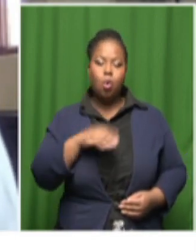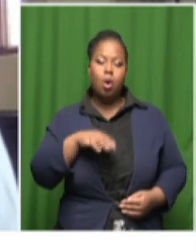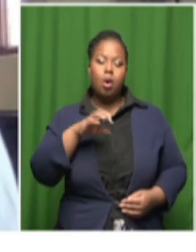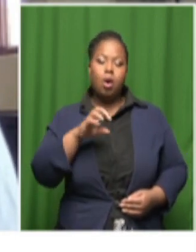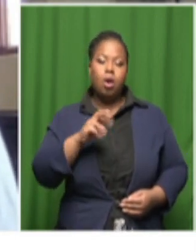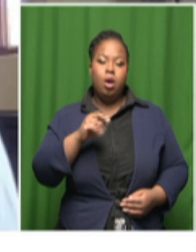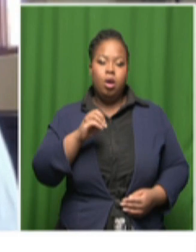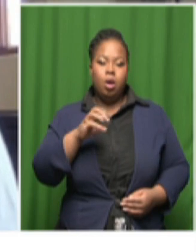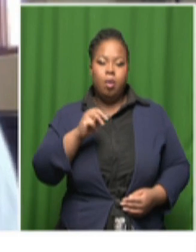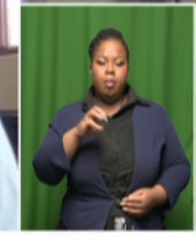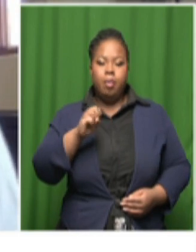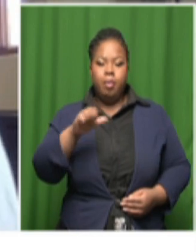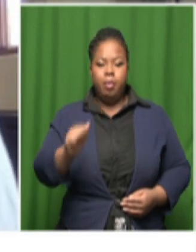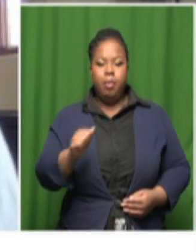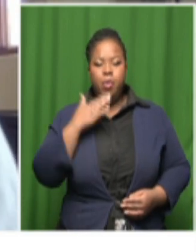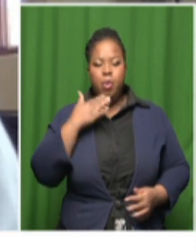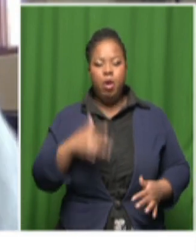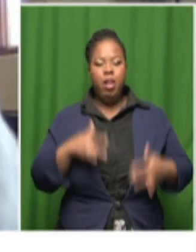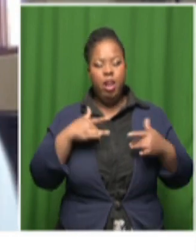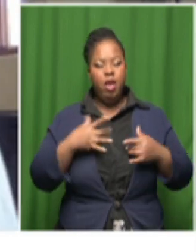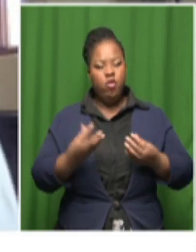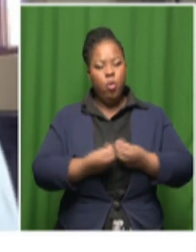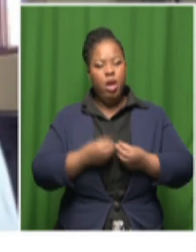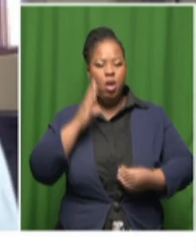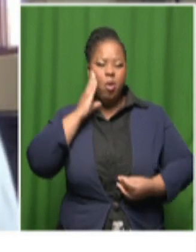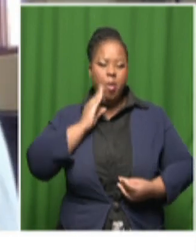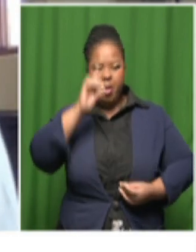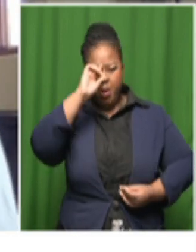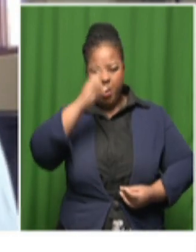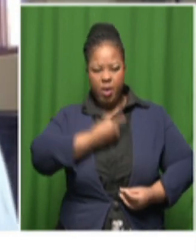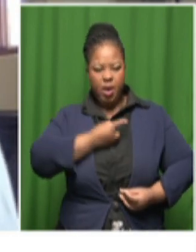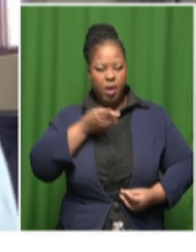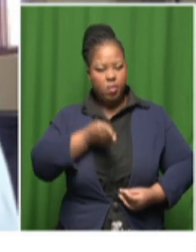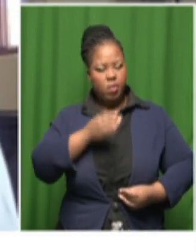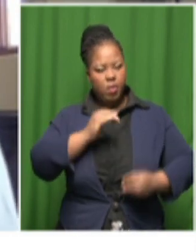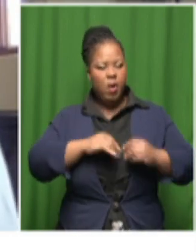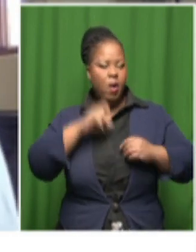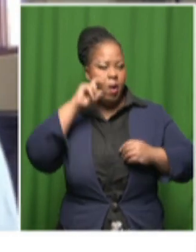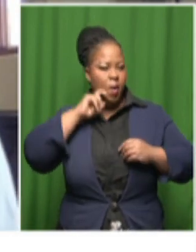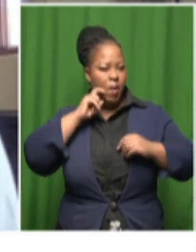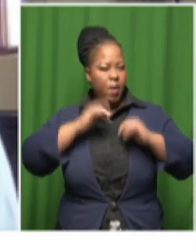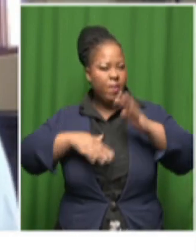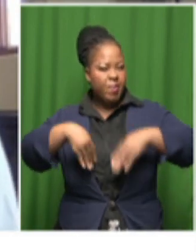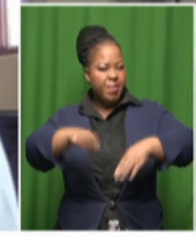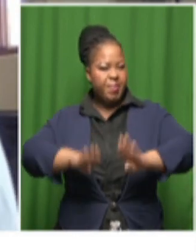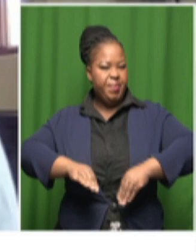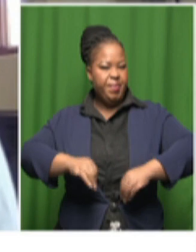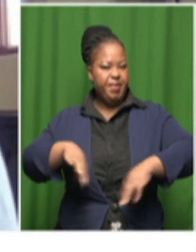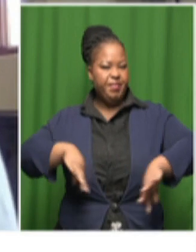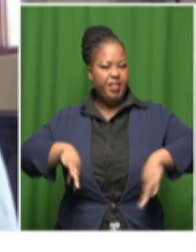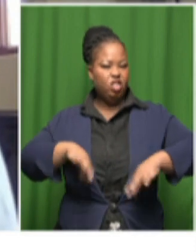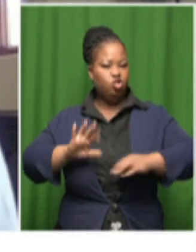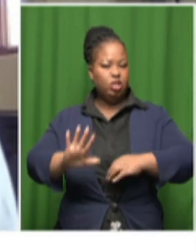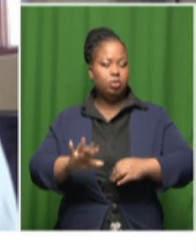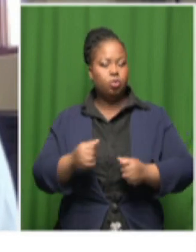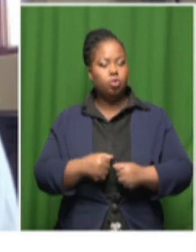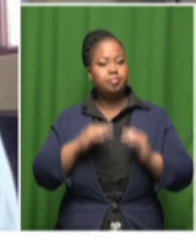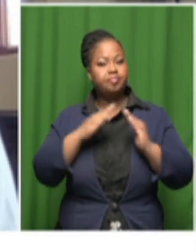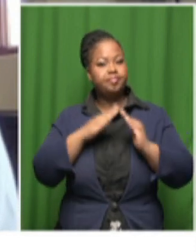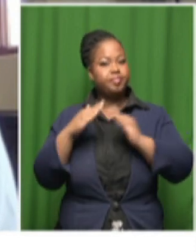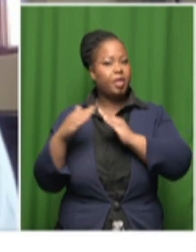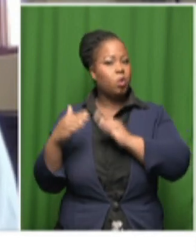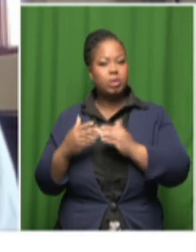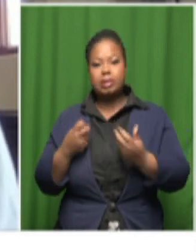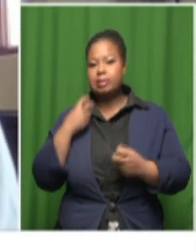who lived with her granddaughter in this old carpet factory and her struggles for housing in the city.